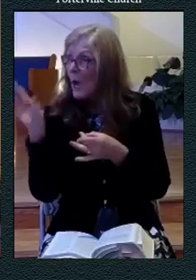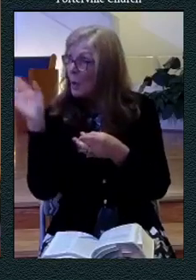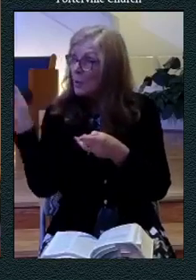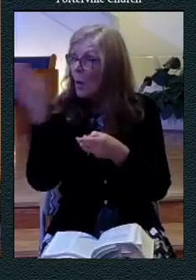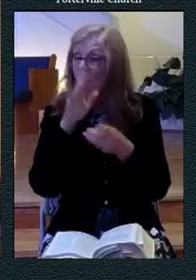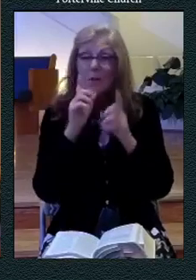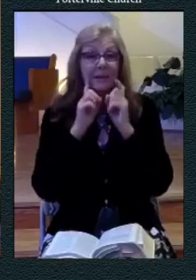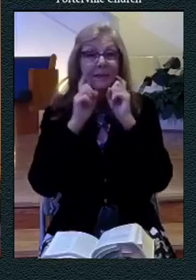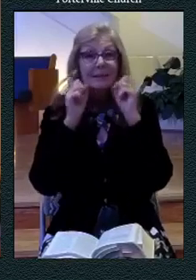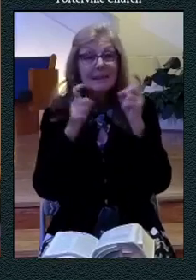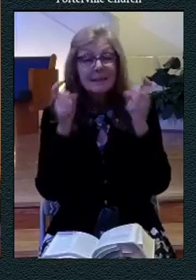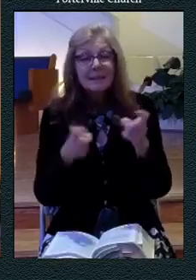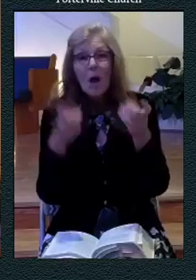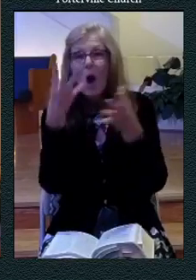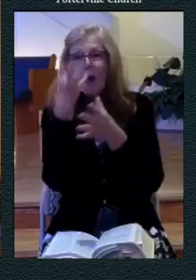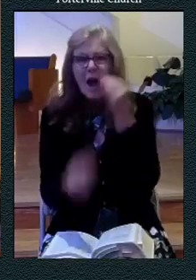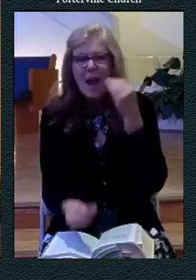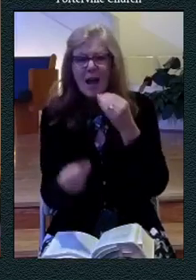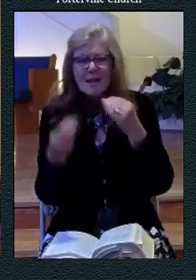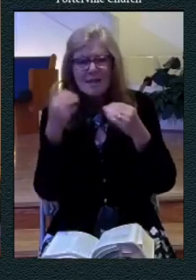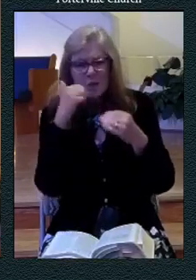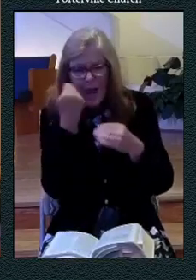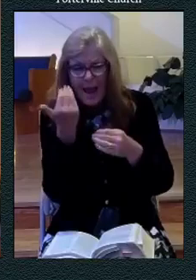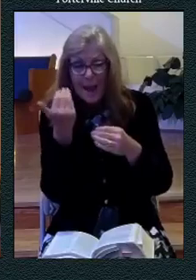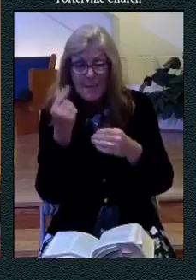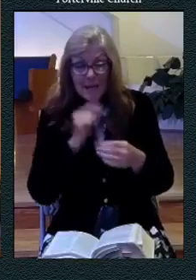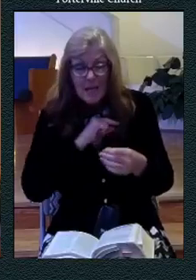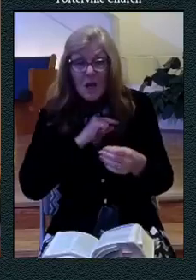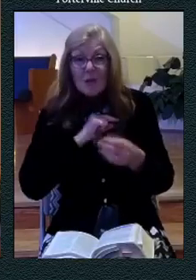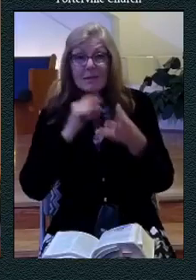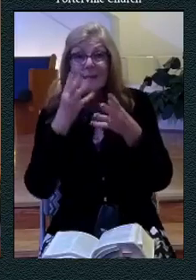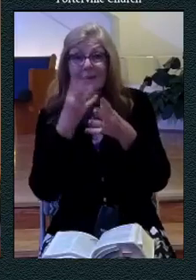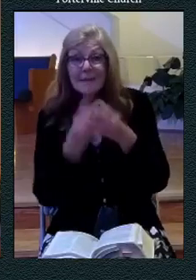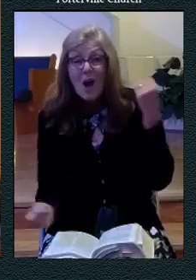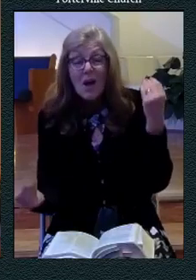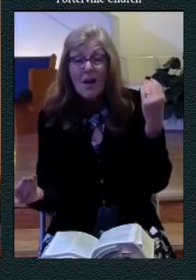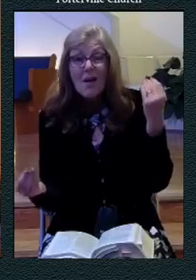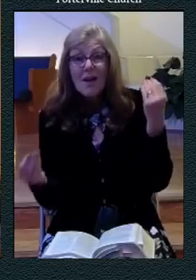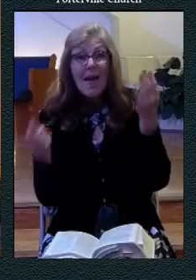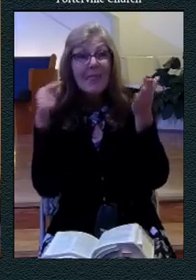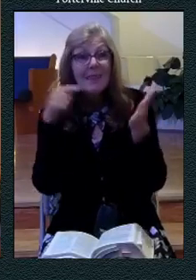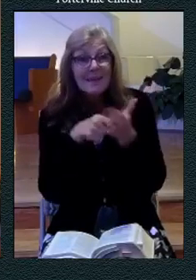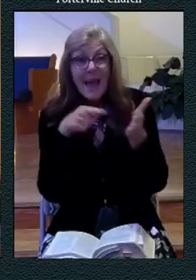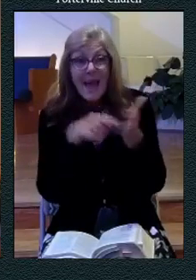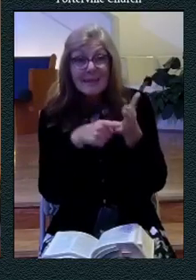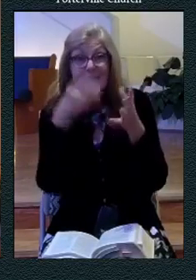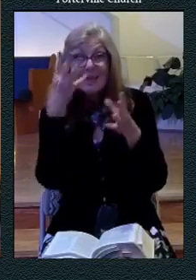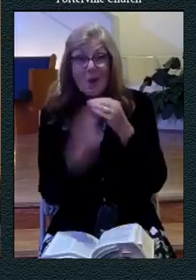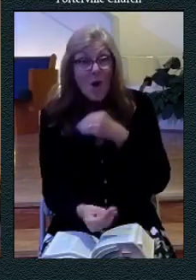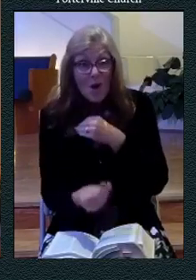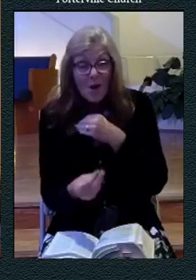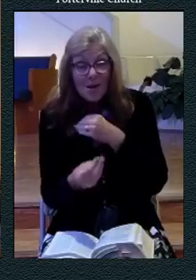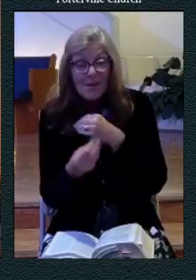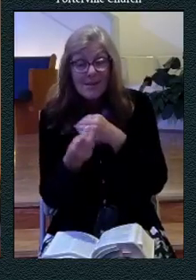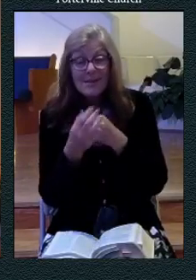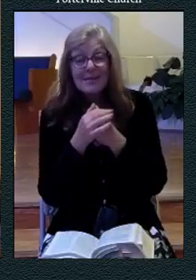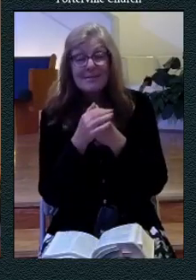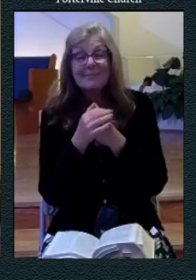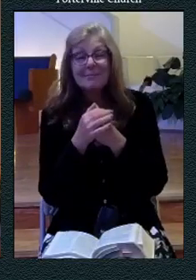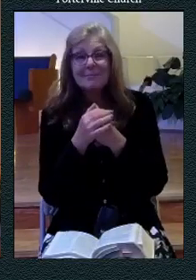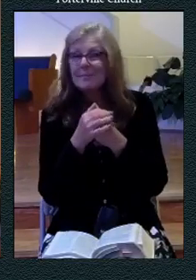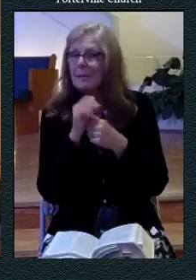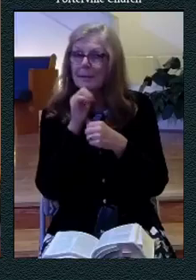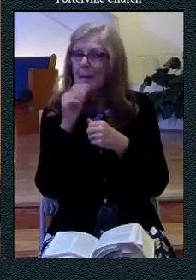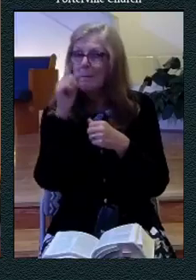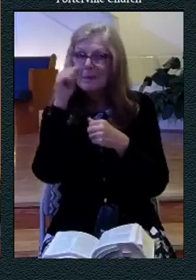The shame, the guilt, it is gone. The debt is gone. Not because we did